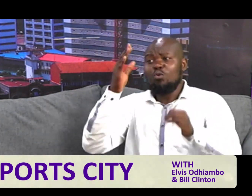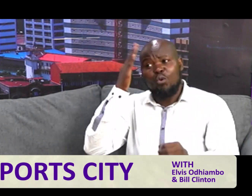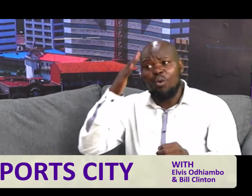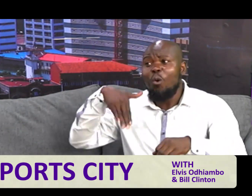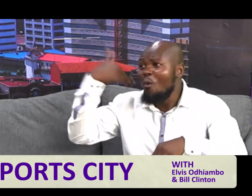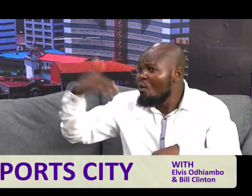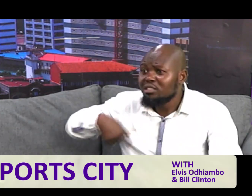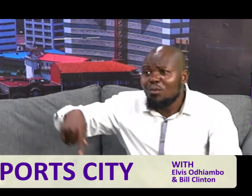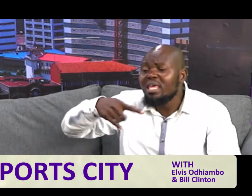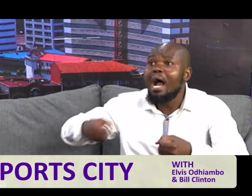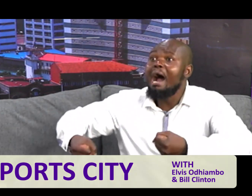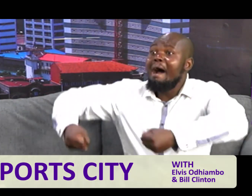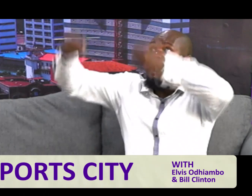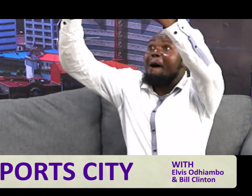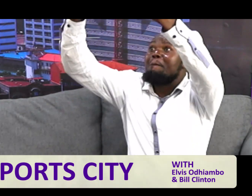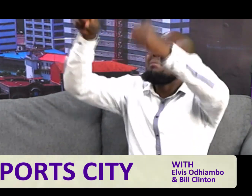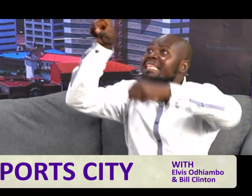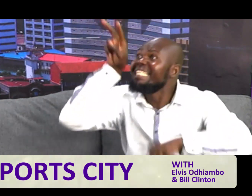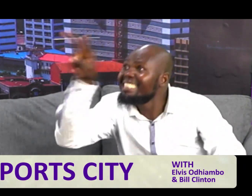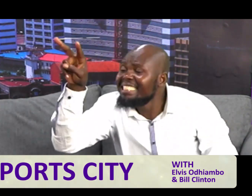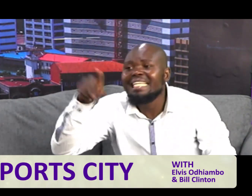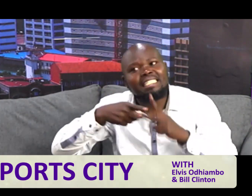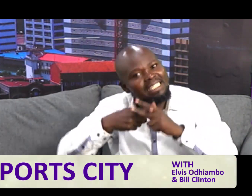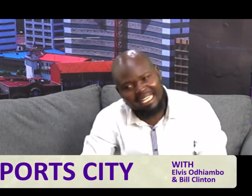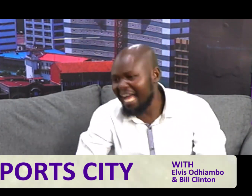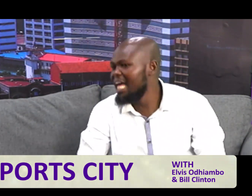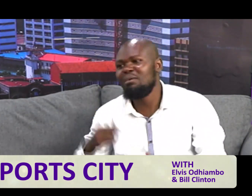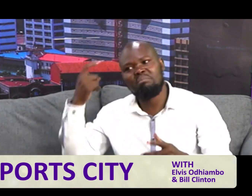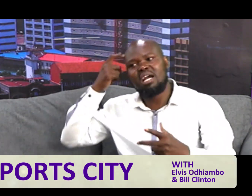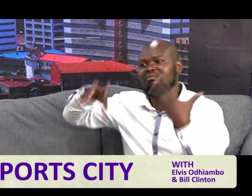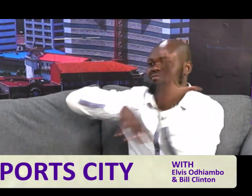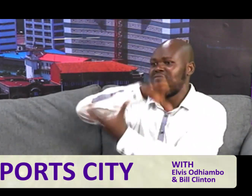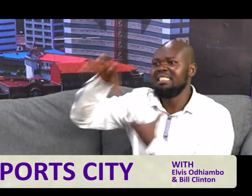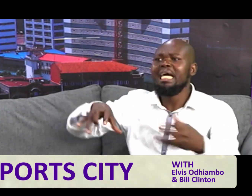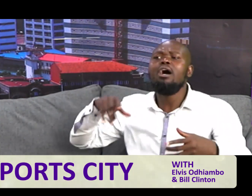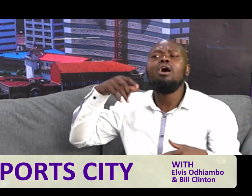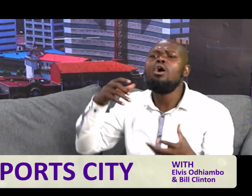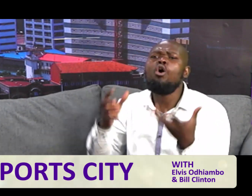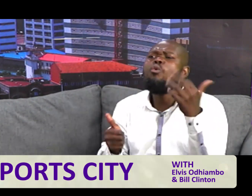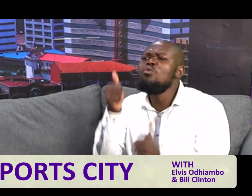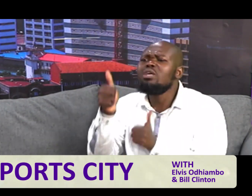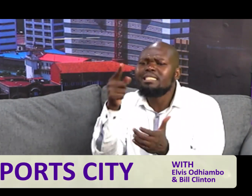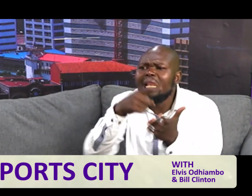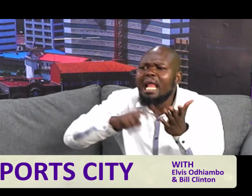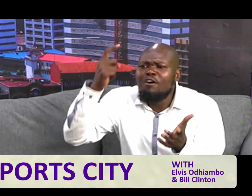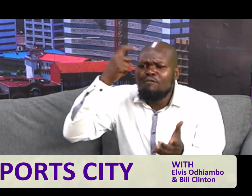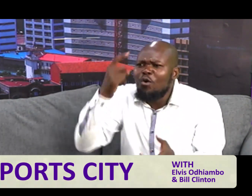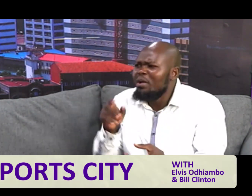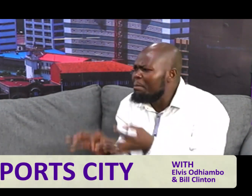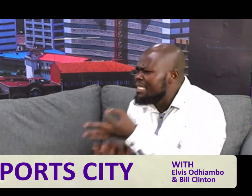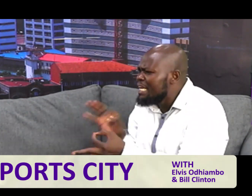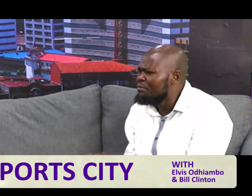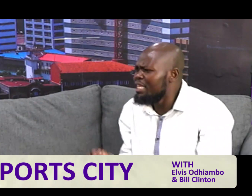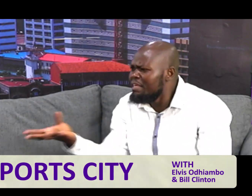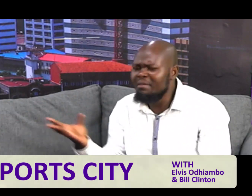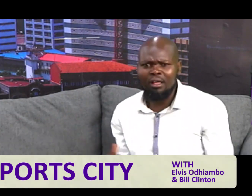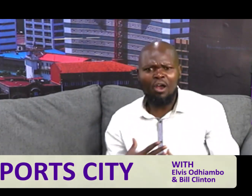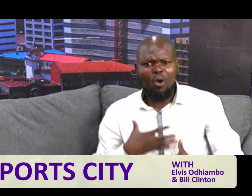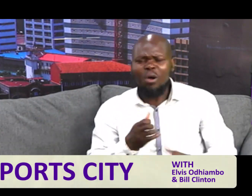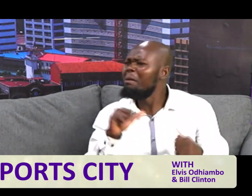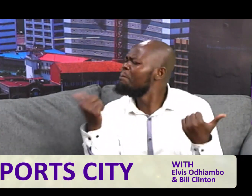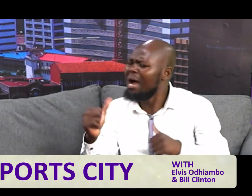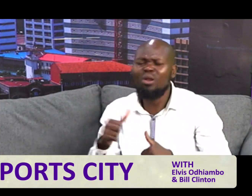So I feel like most of them, they normally see the camp before they start playing, so